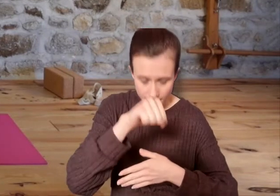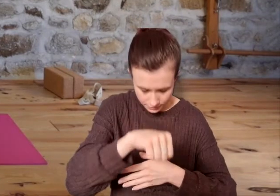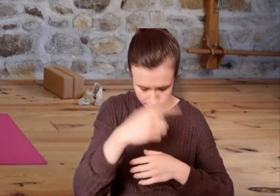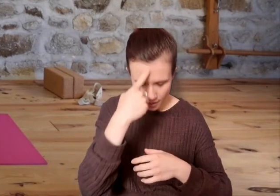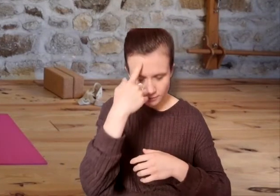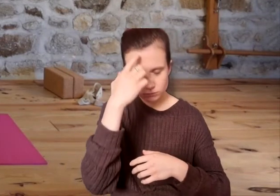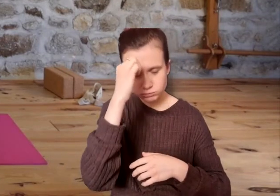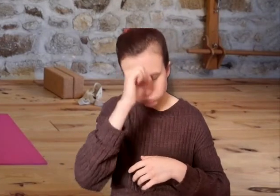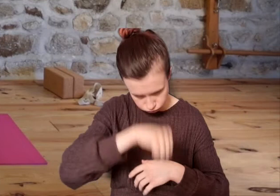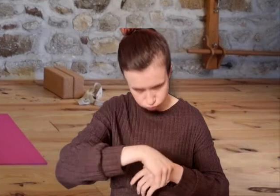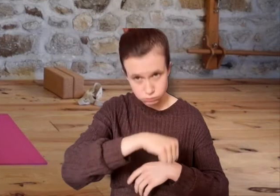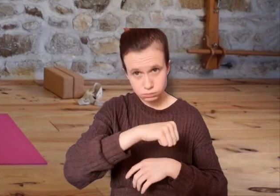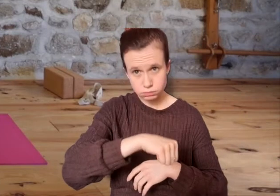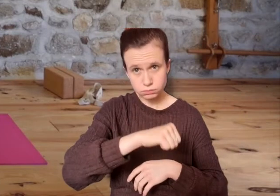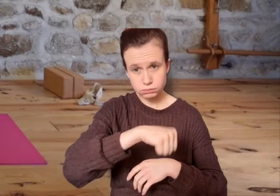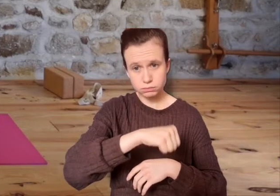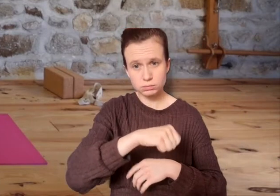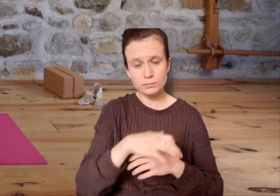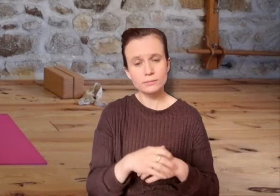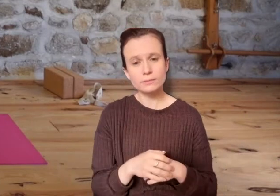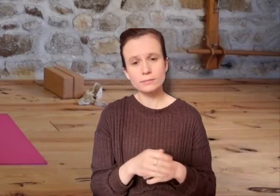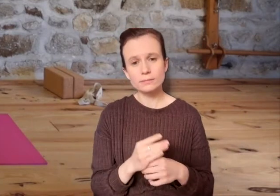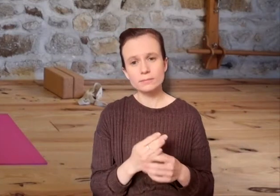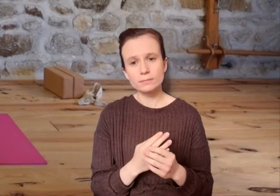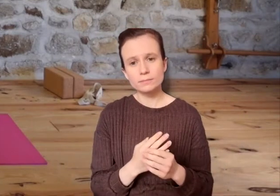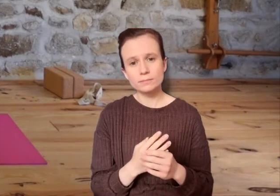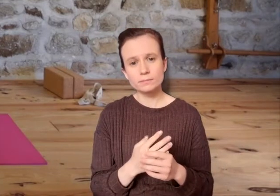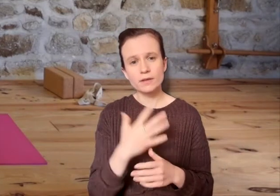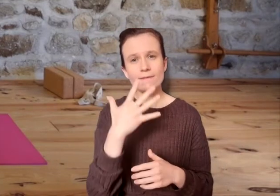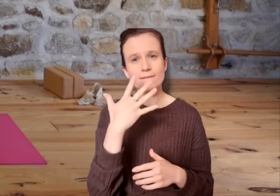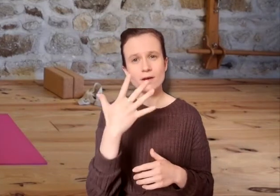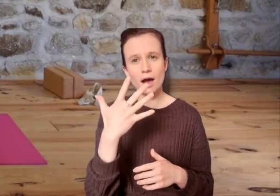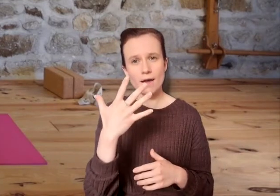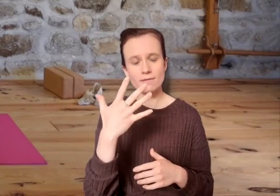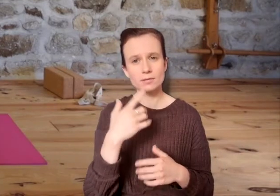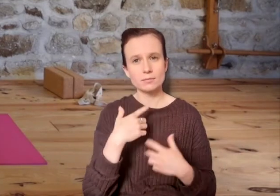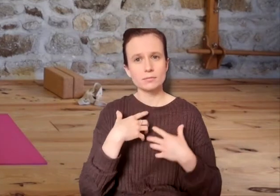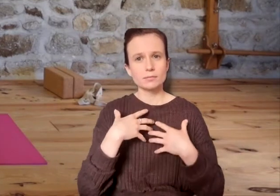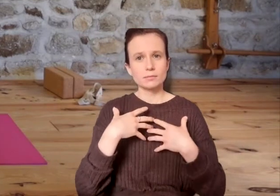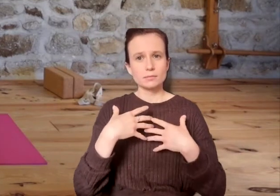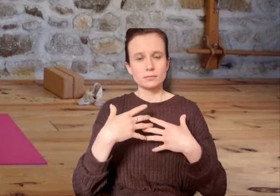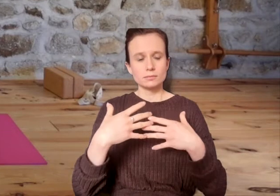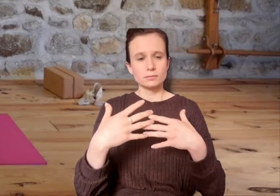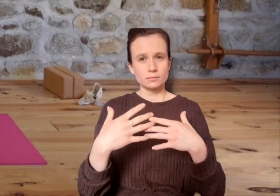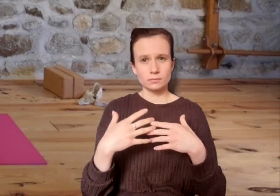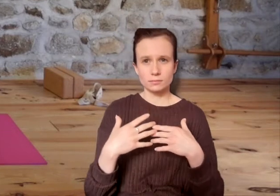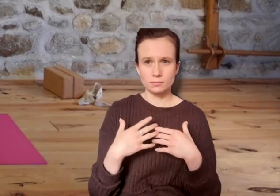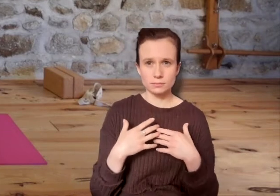last moment, you're going to hang over and let the head go. We're going to give ourselves 5 breaths